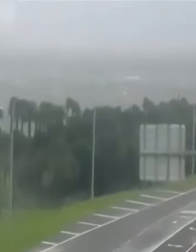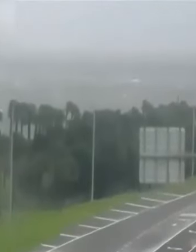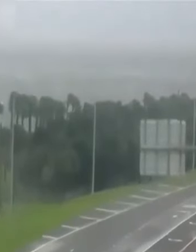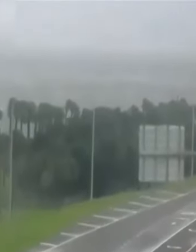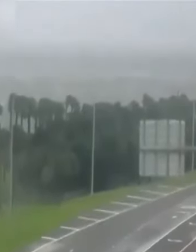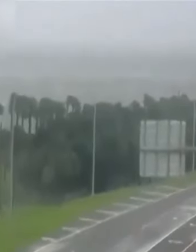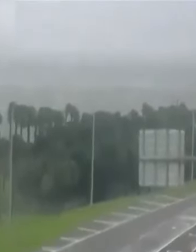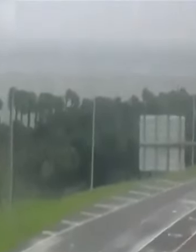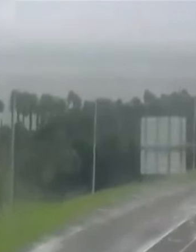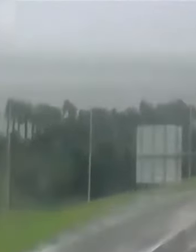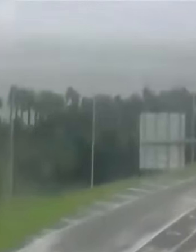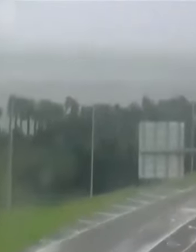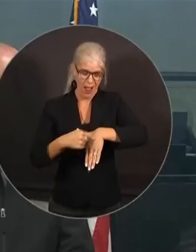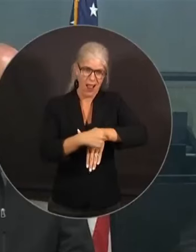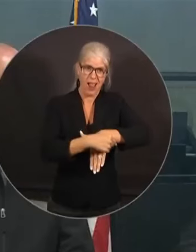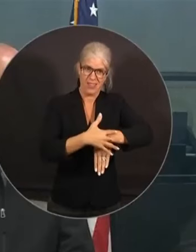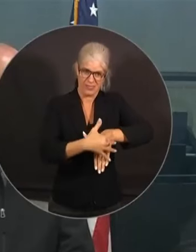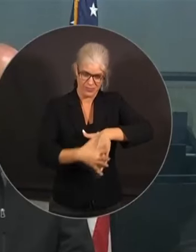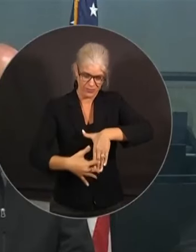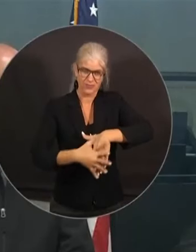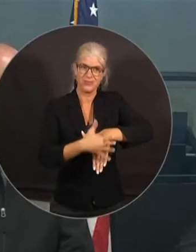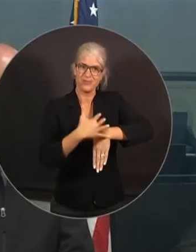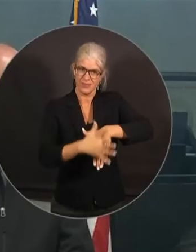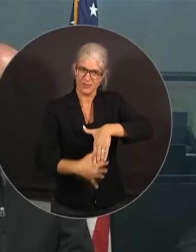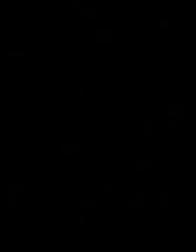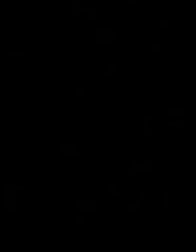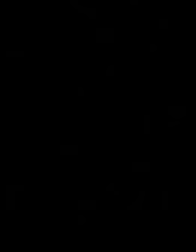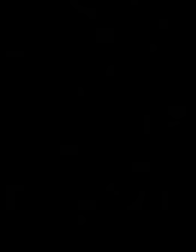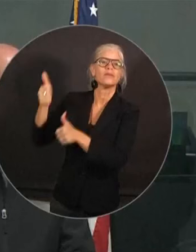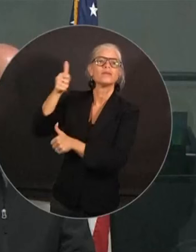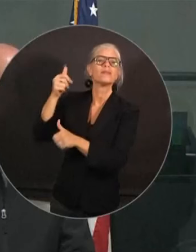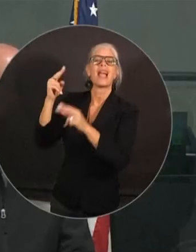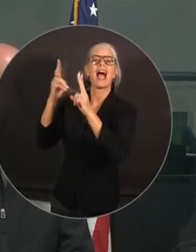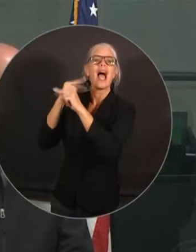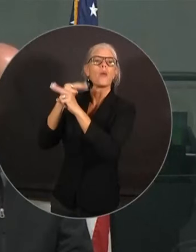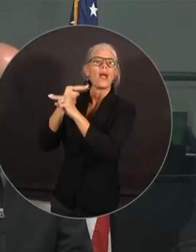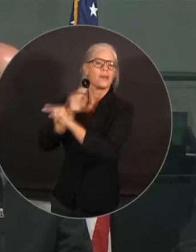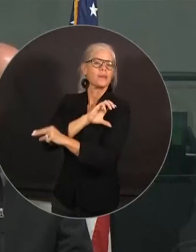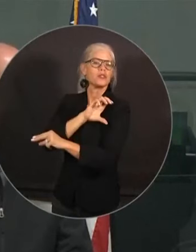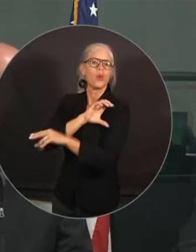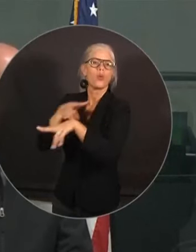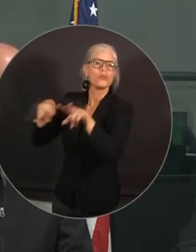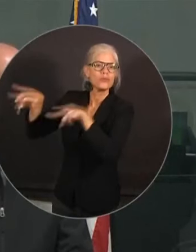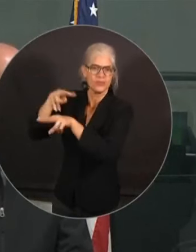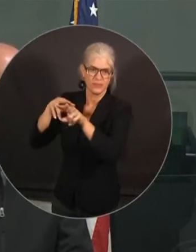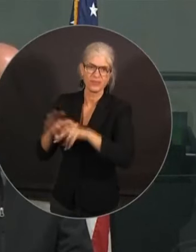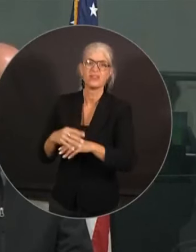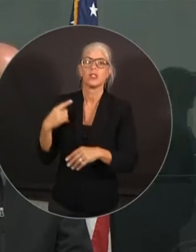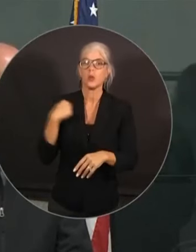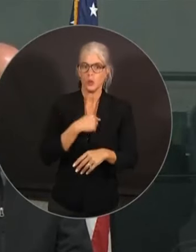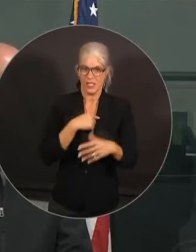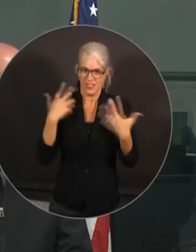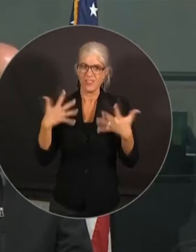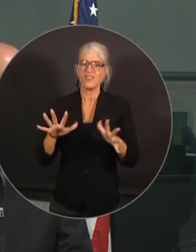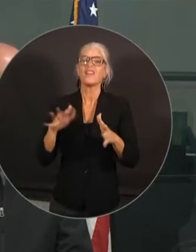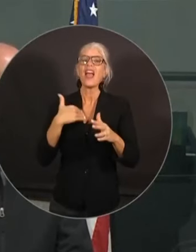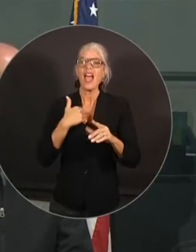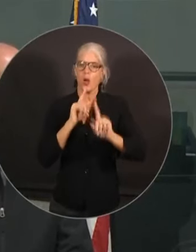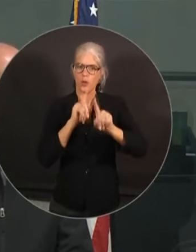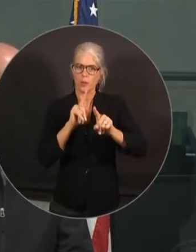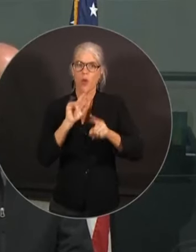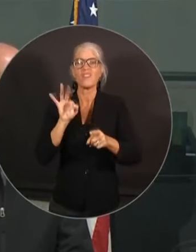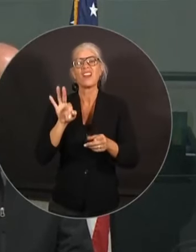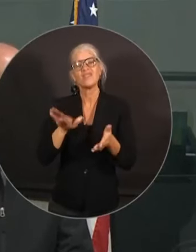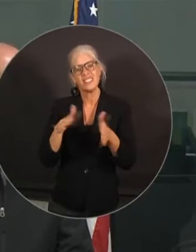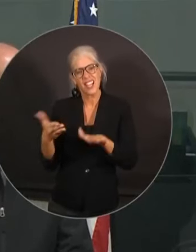miles from the center of the storm. We have had a report of a fatality